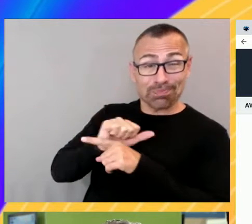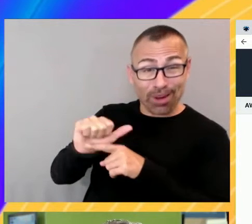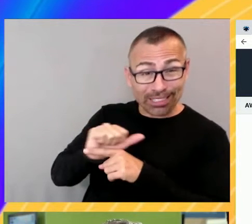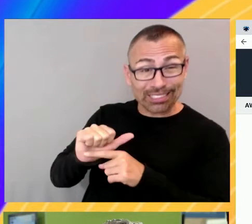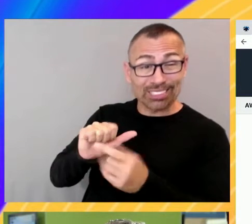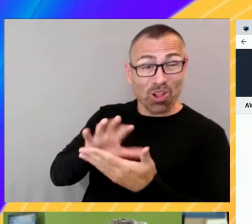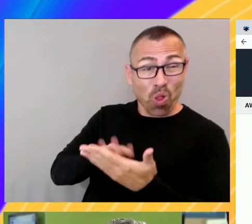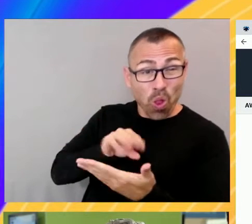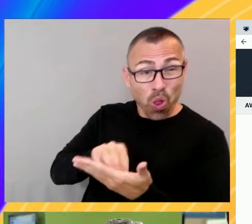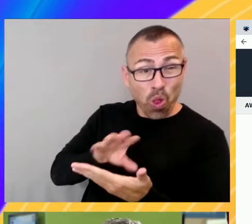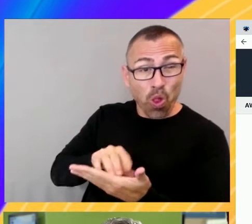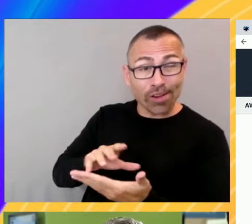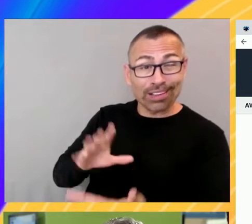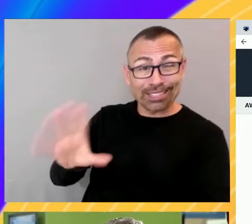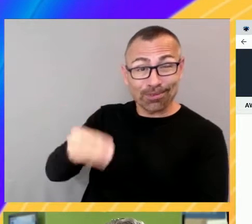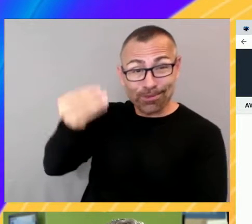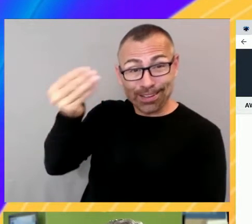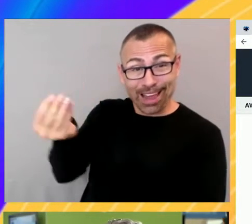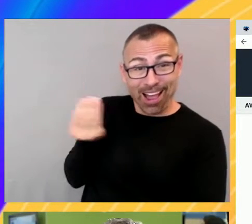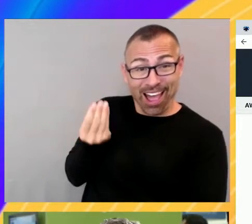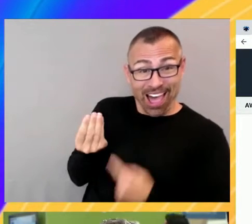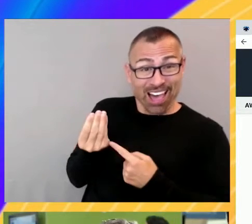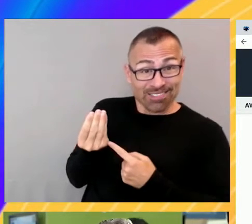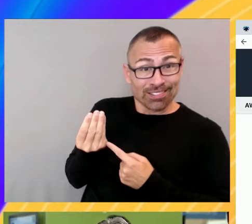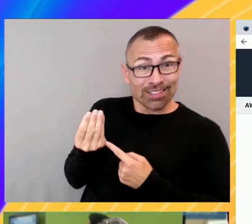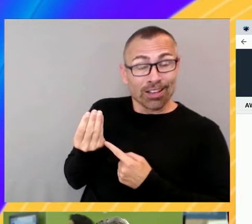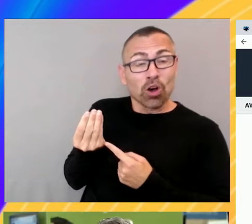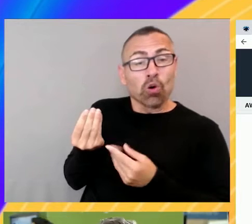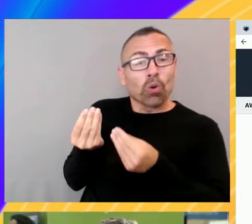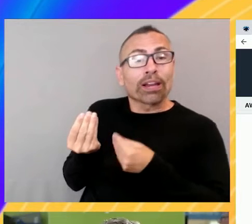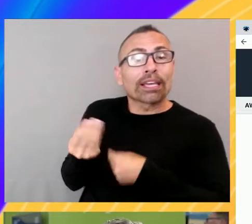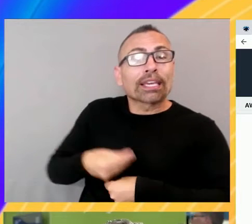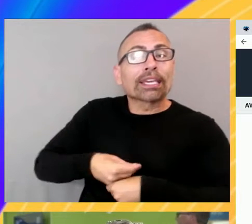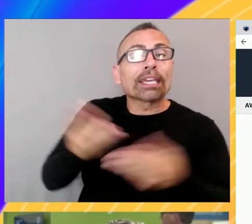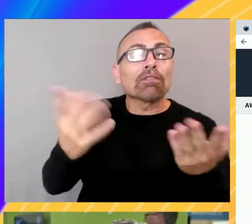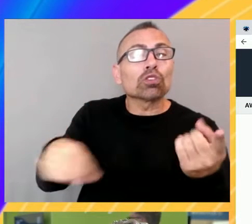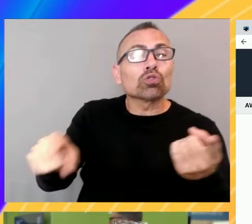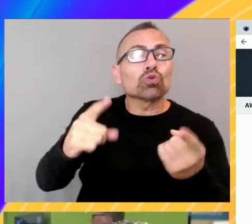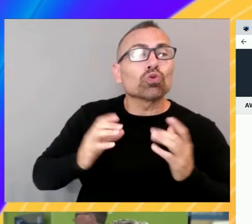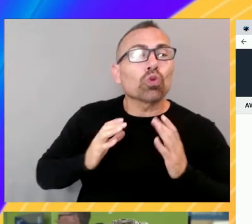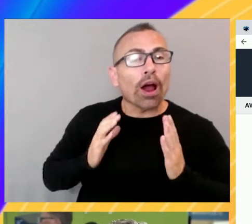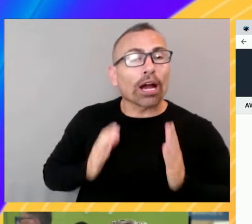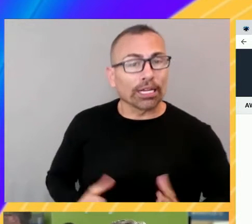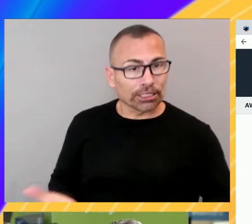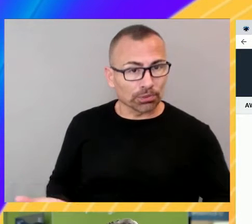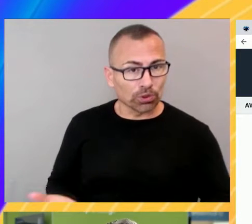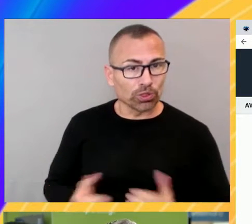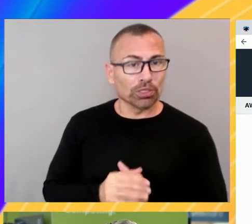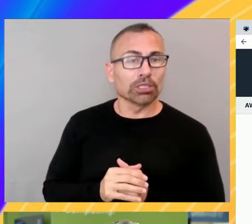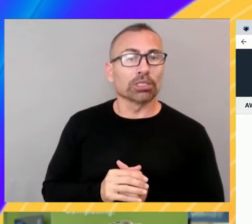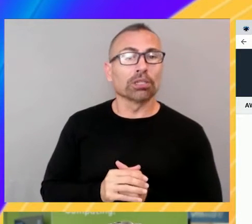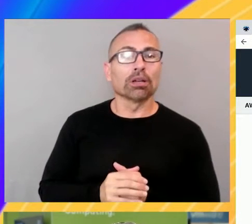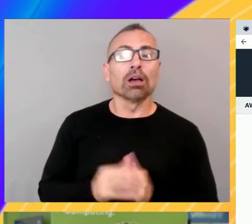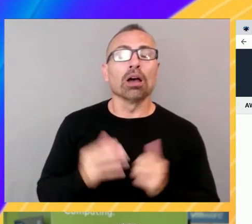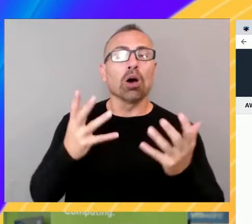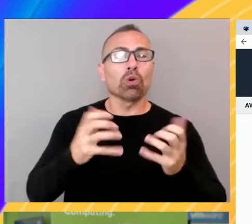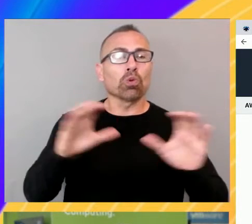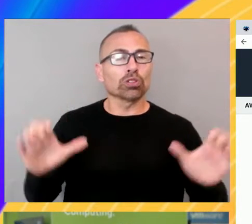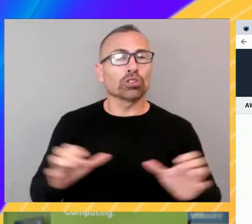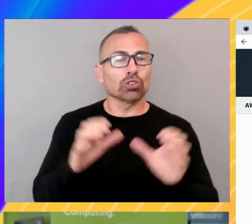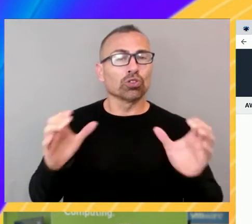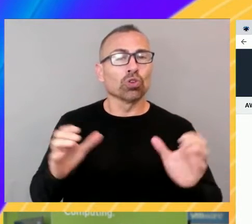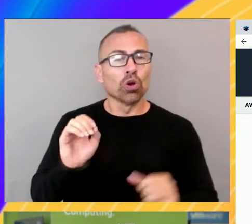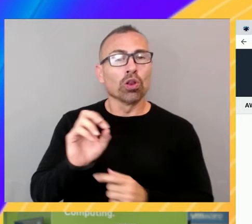Yeah. Right. And so at Service Creation, we would work with our customers and do an ORR just before launch and release so that we could disseminate all the